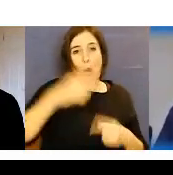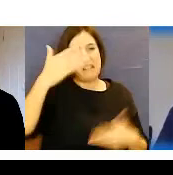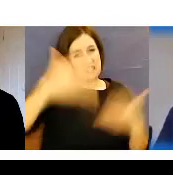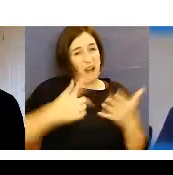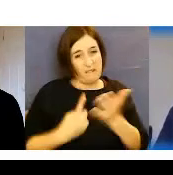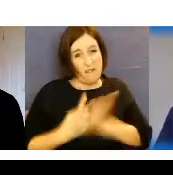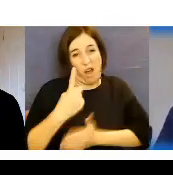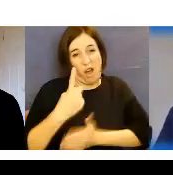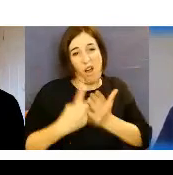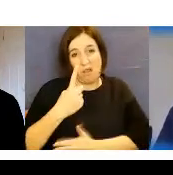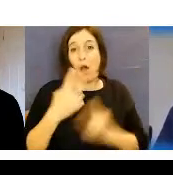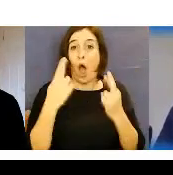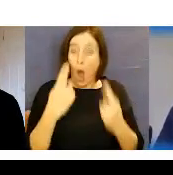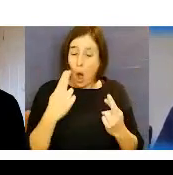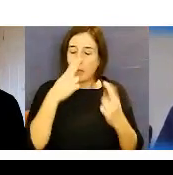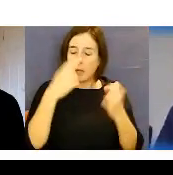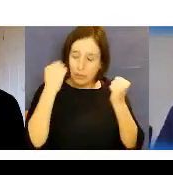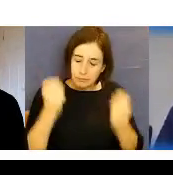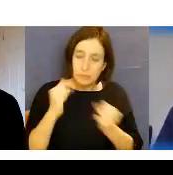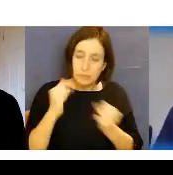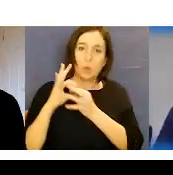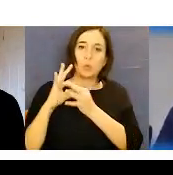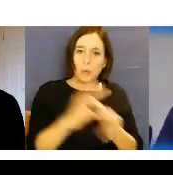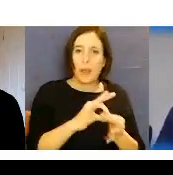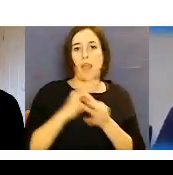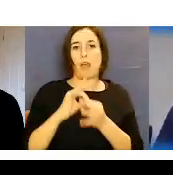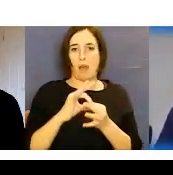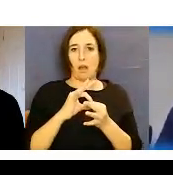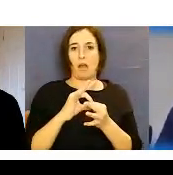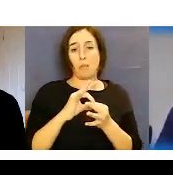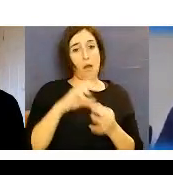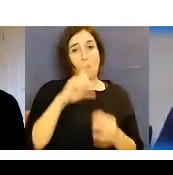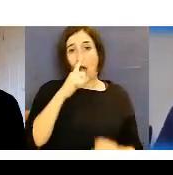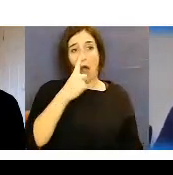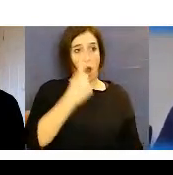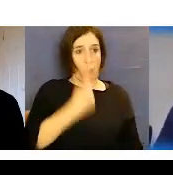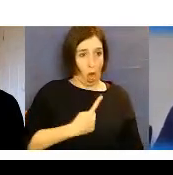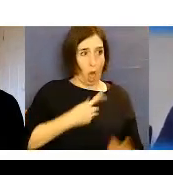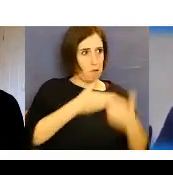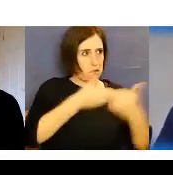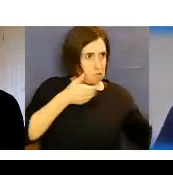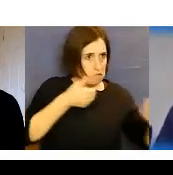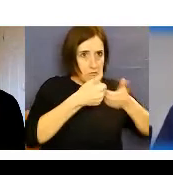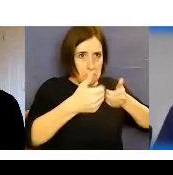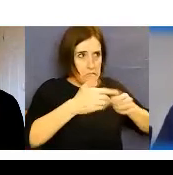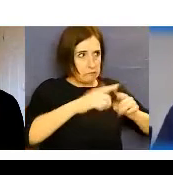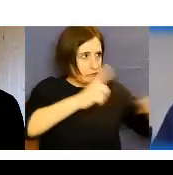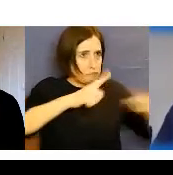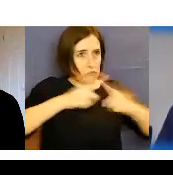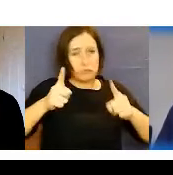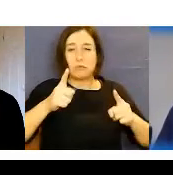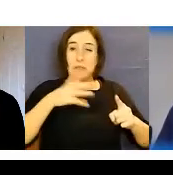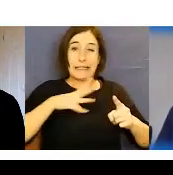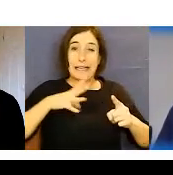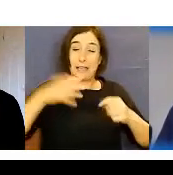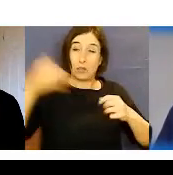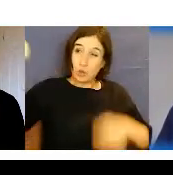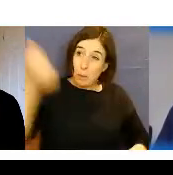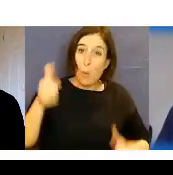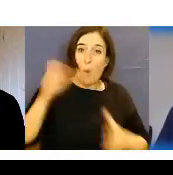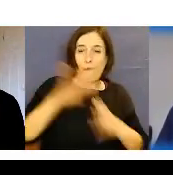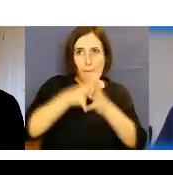together to tackle all these issues. But to do that, we can't do it alone. You know, we need support from, you know, the big organizations, you know,